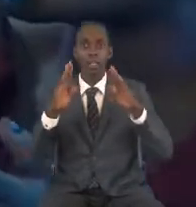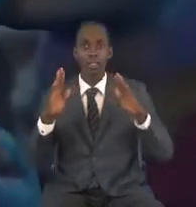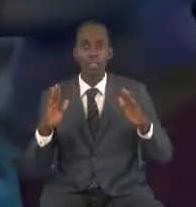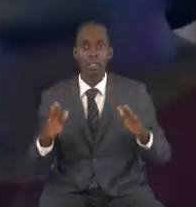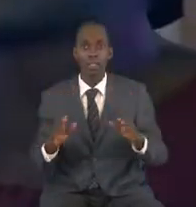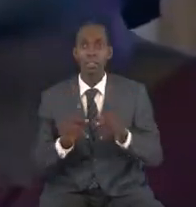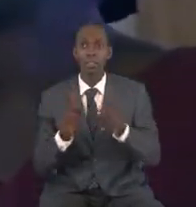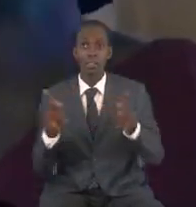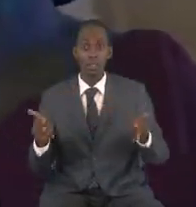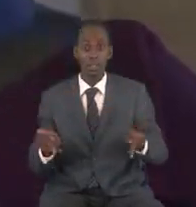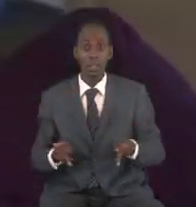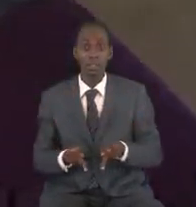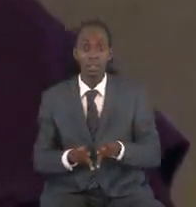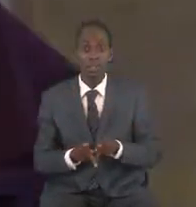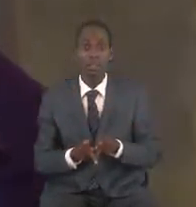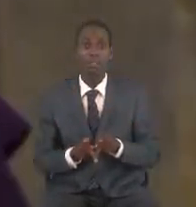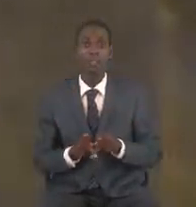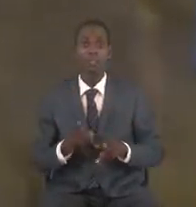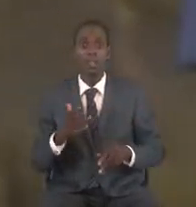sanctuary.